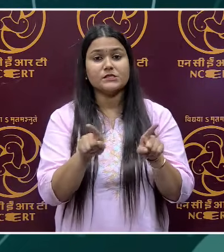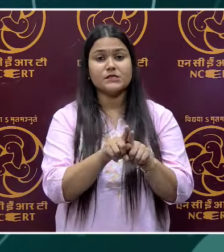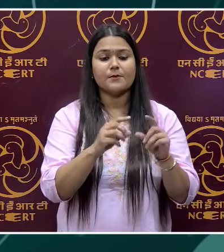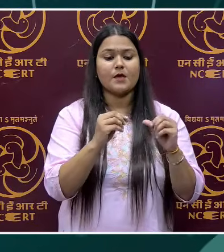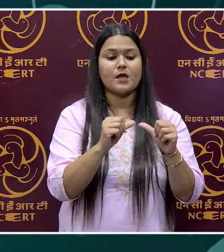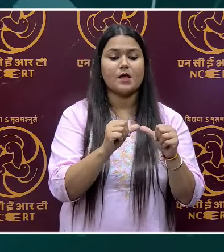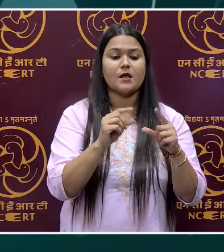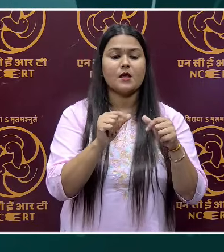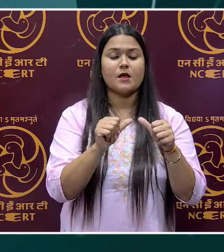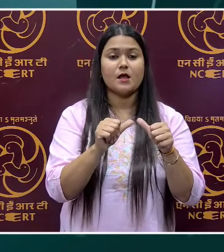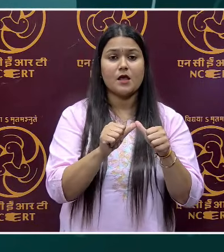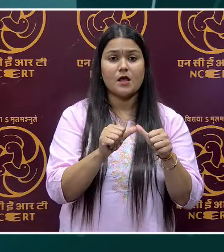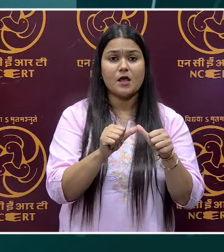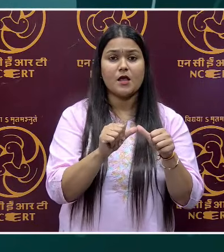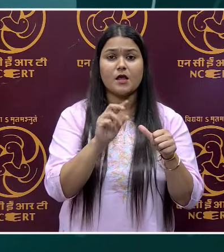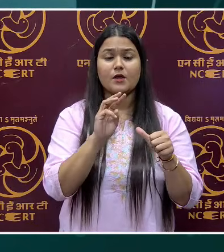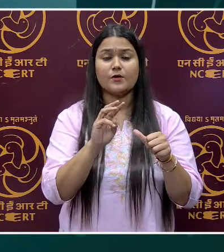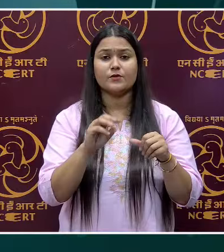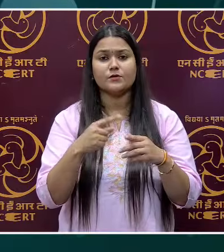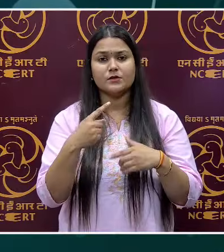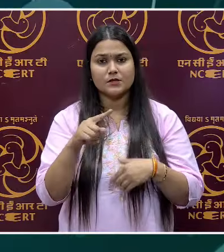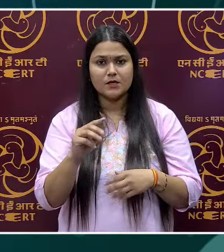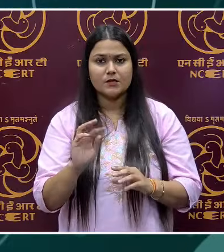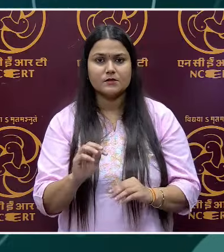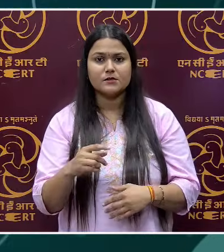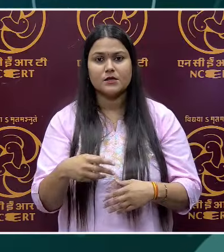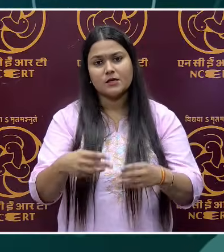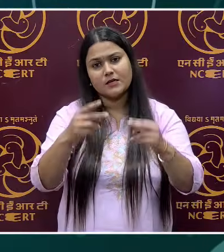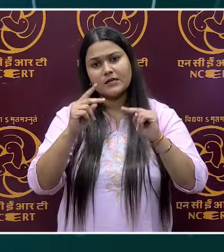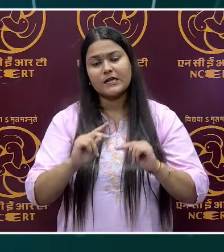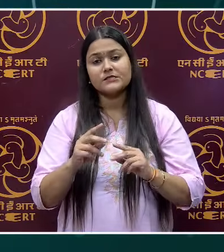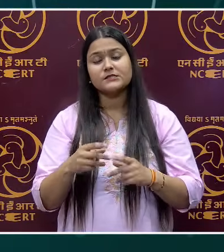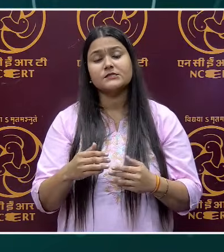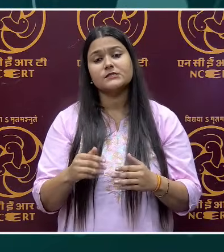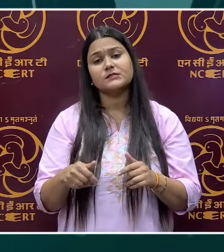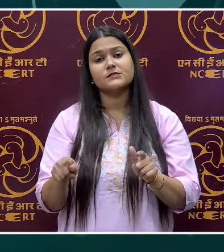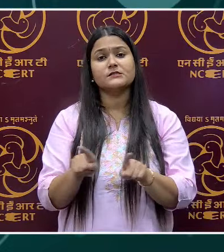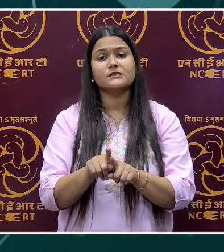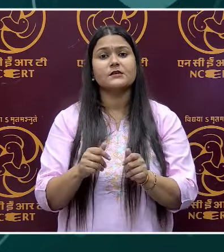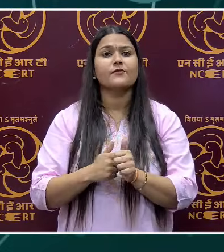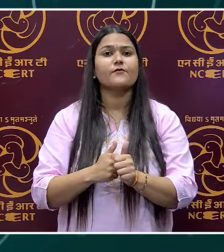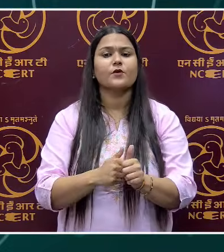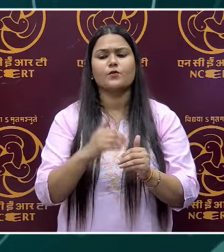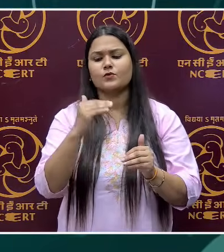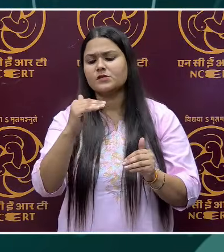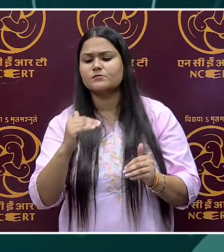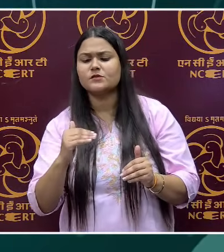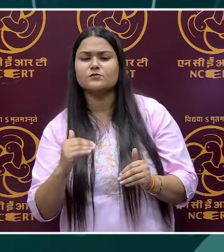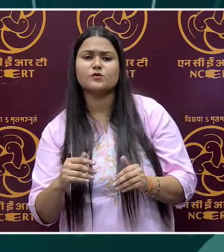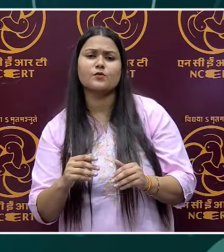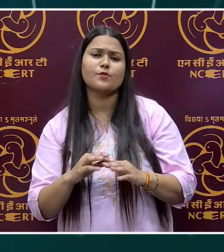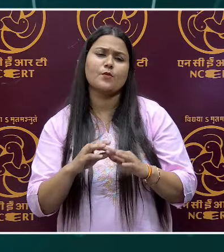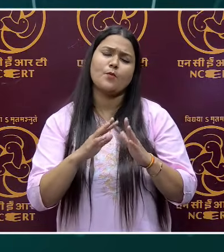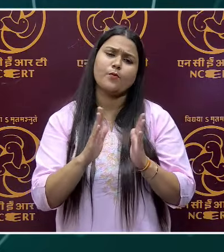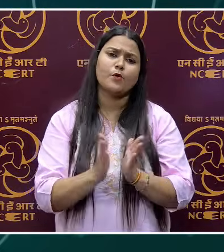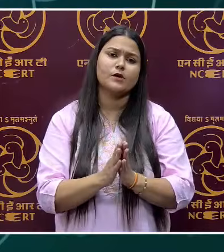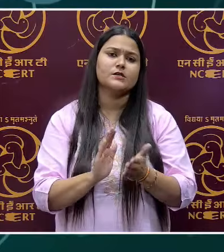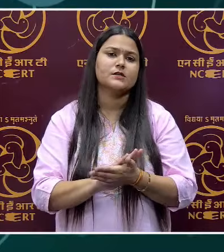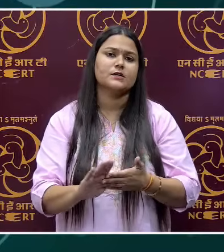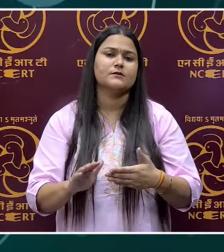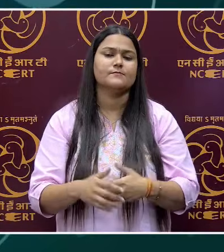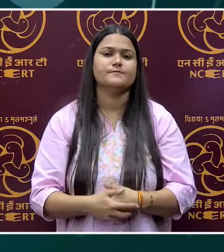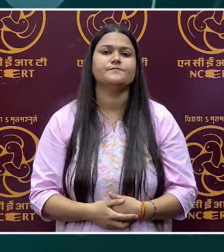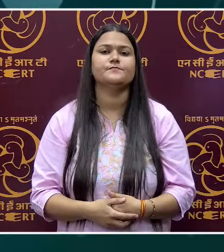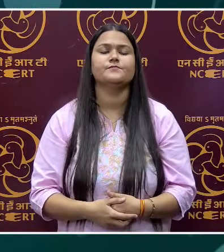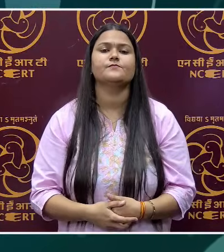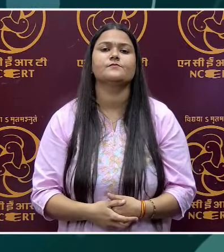1. Let us submit. It is correct. Go to the next step. How many steps are there, sir? It is complete now. Okay.